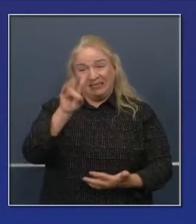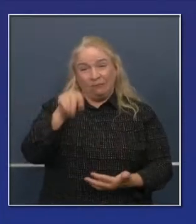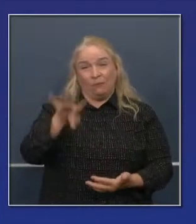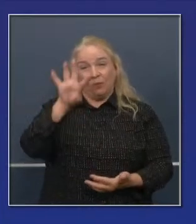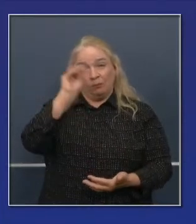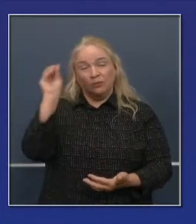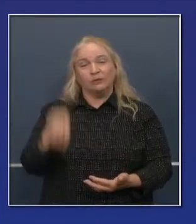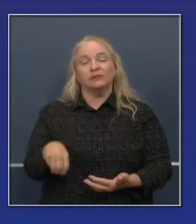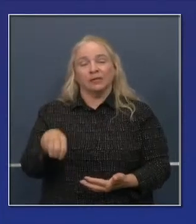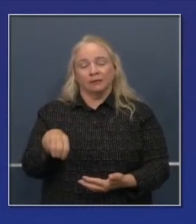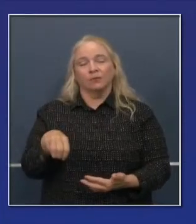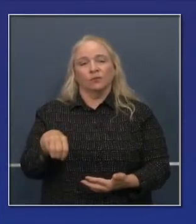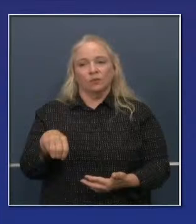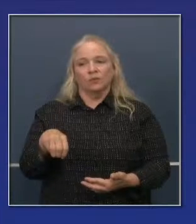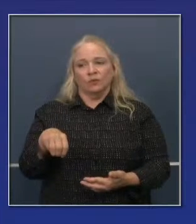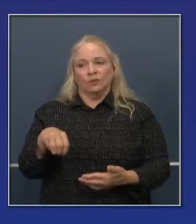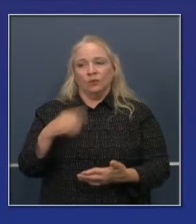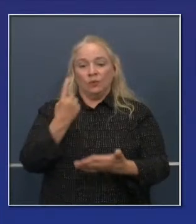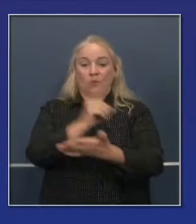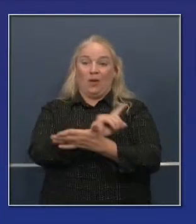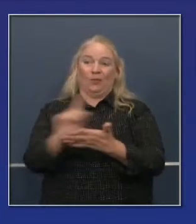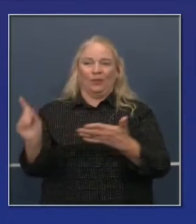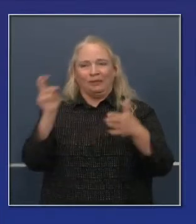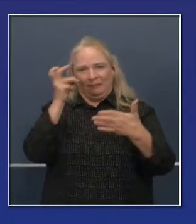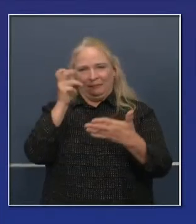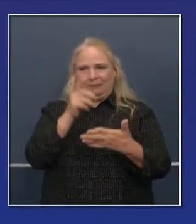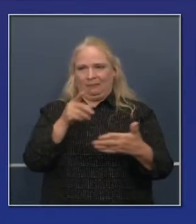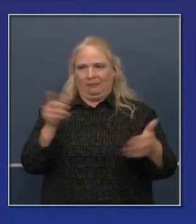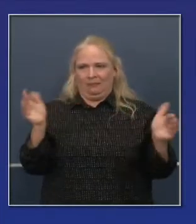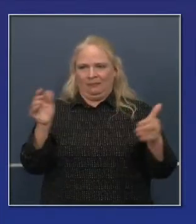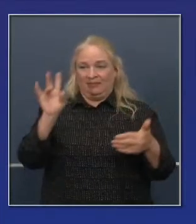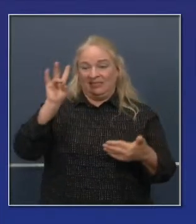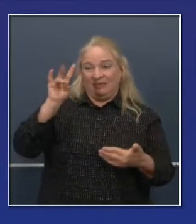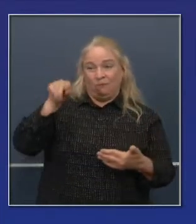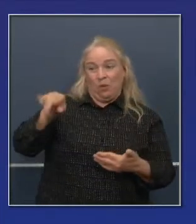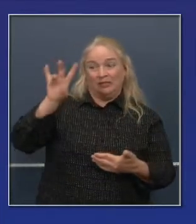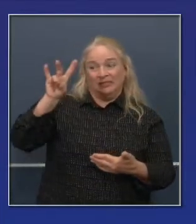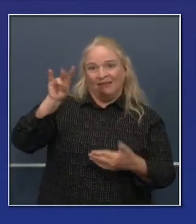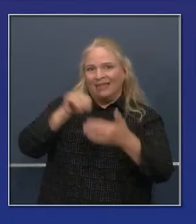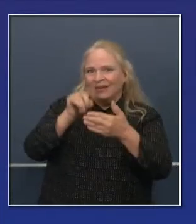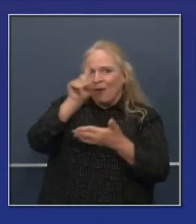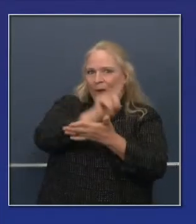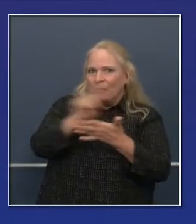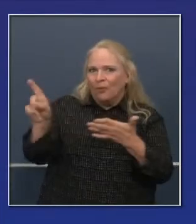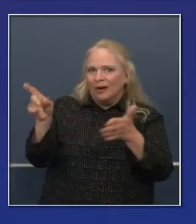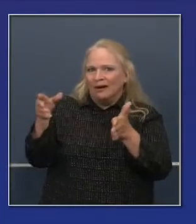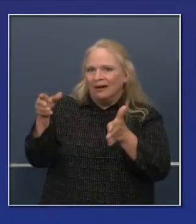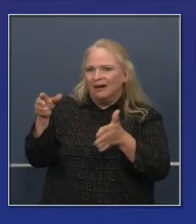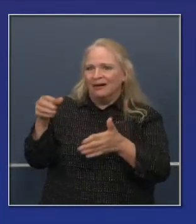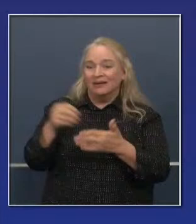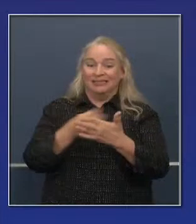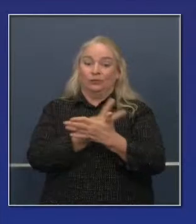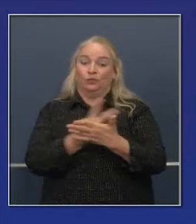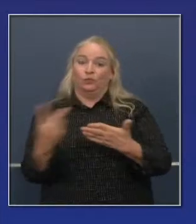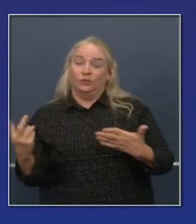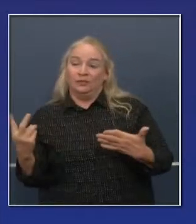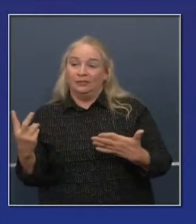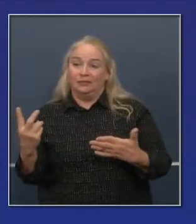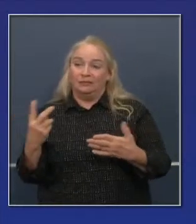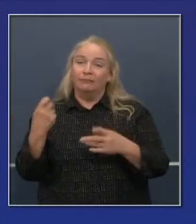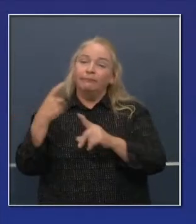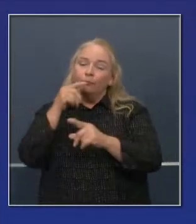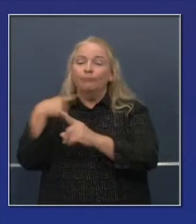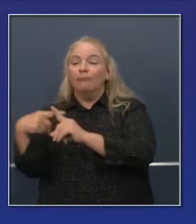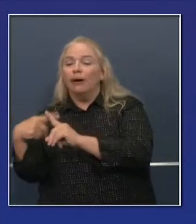Over a 7-day period, that number is at 7.7%. So 14-day positivity rate in the state of